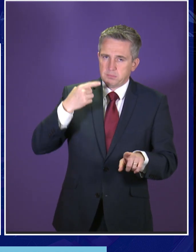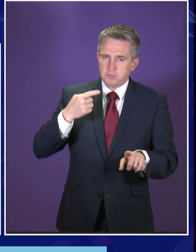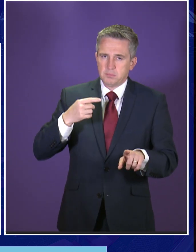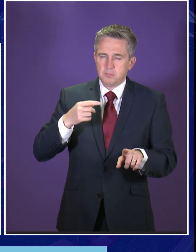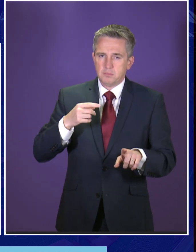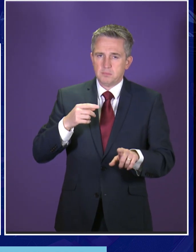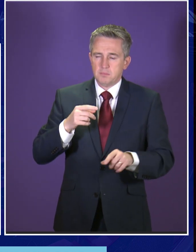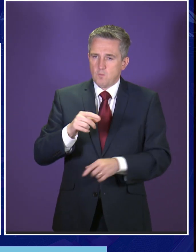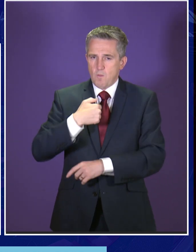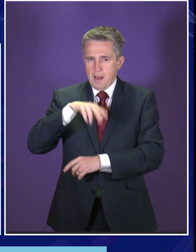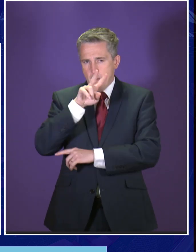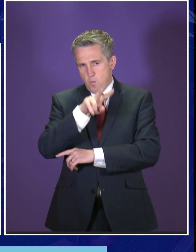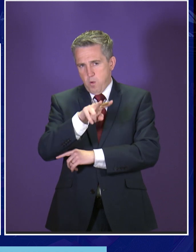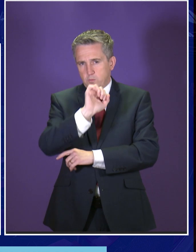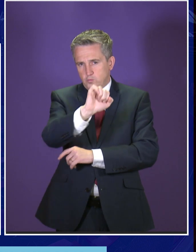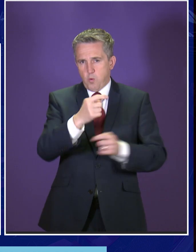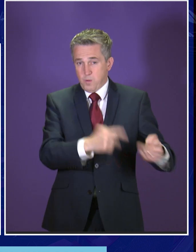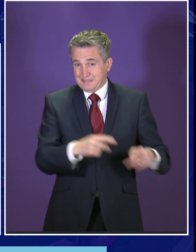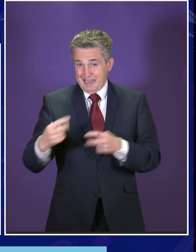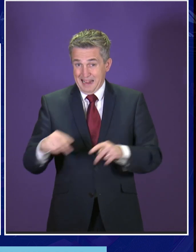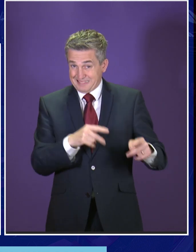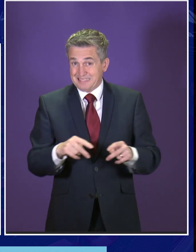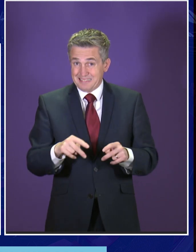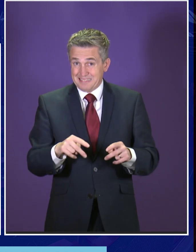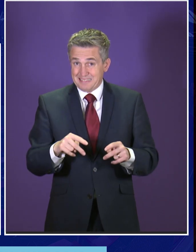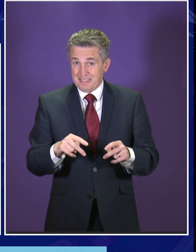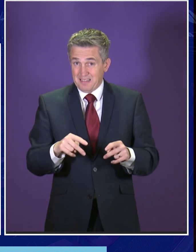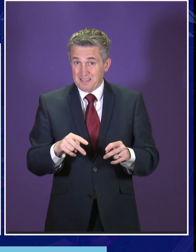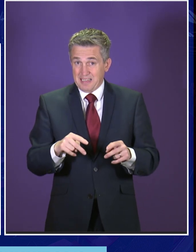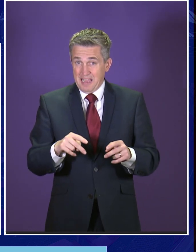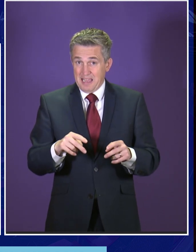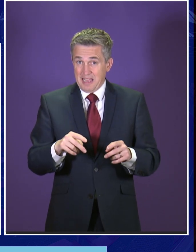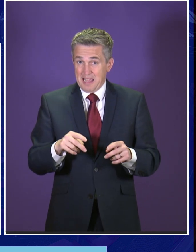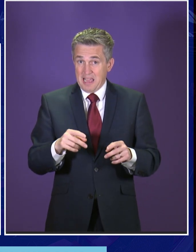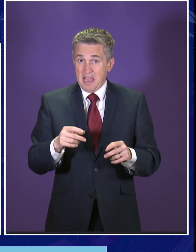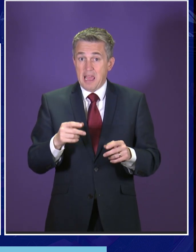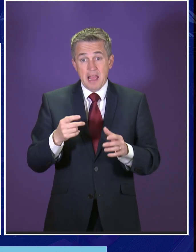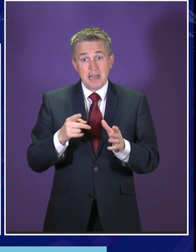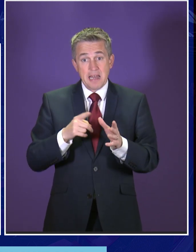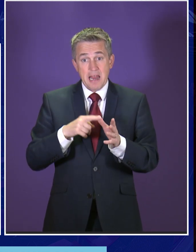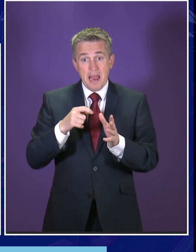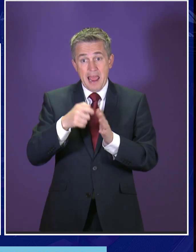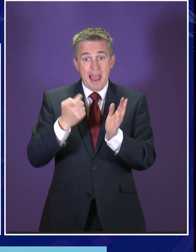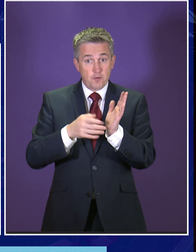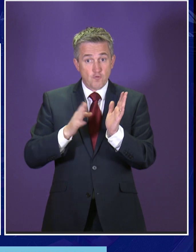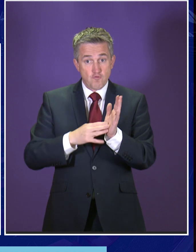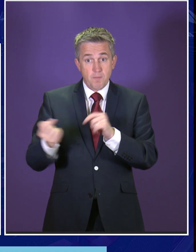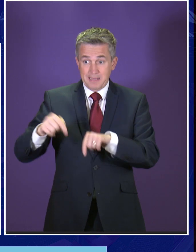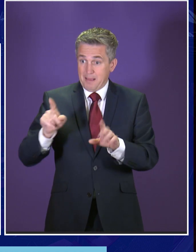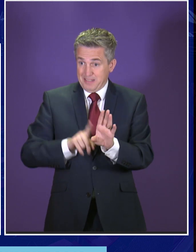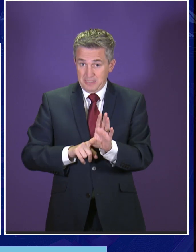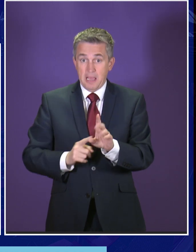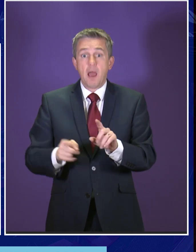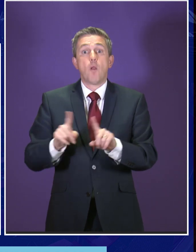When I see your dance pieces, and we brought Akram not just with Xenos this year to the festival, but in 2014